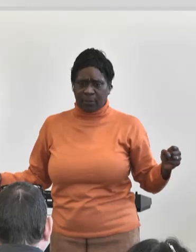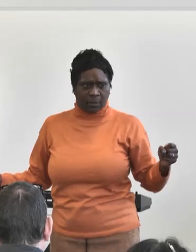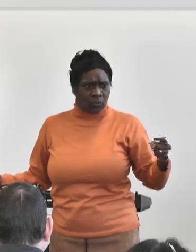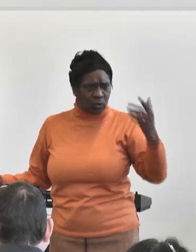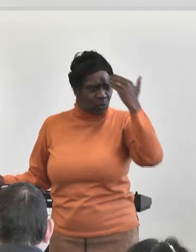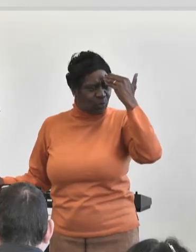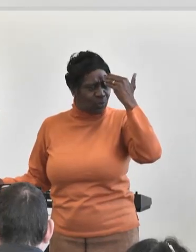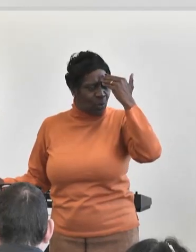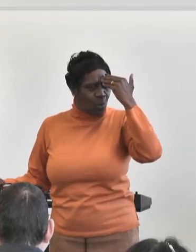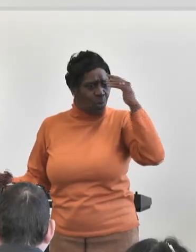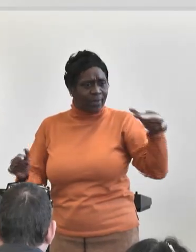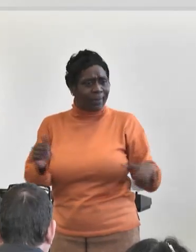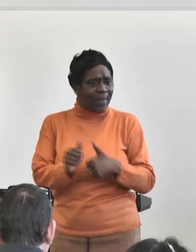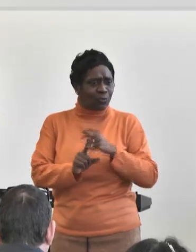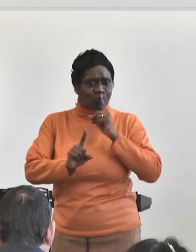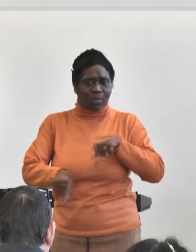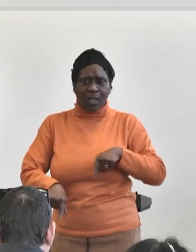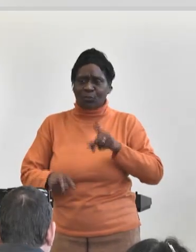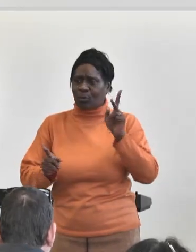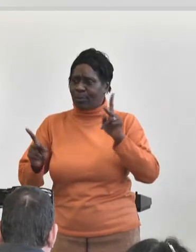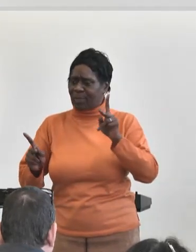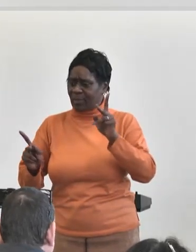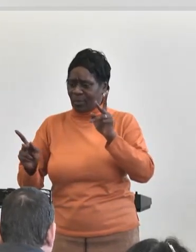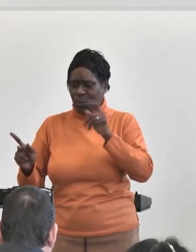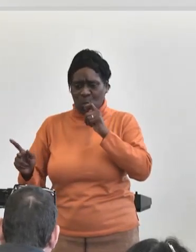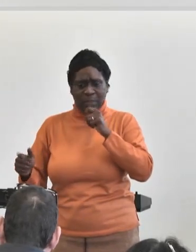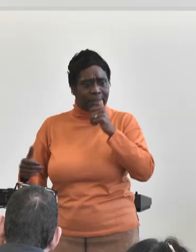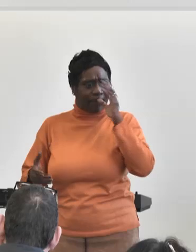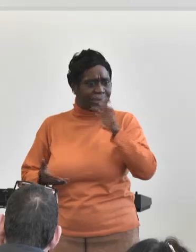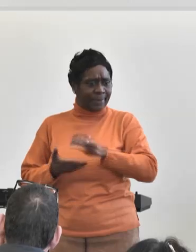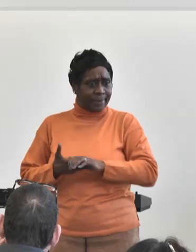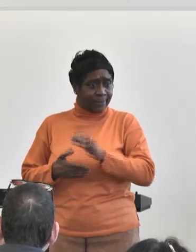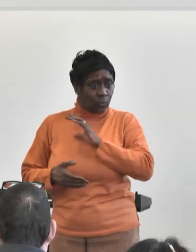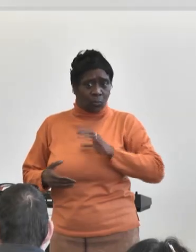what the apostles' response to an unbelieving crowd was?